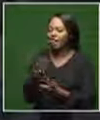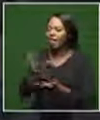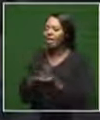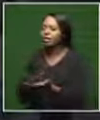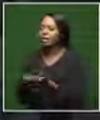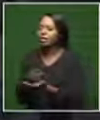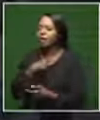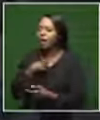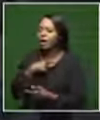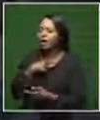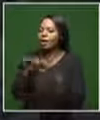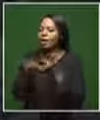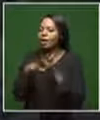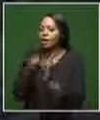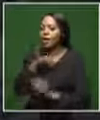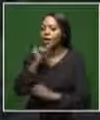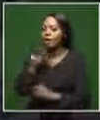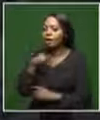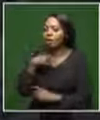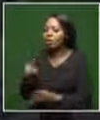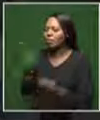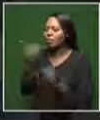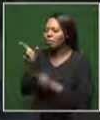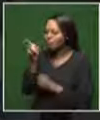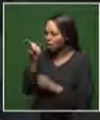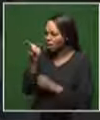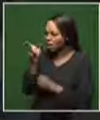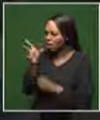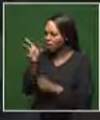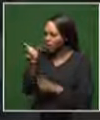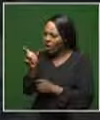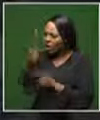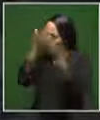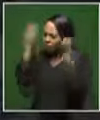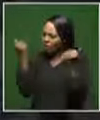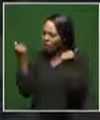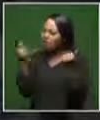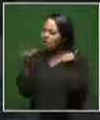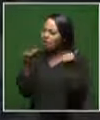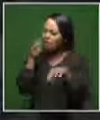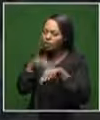if I stumble across a word that I don't know, and I need to know its meaning.